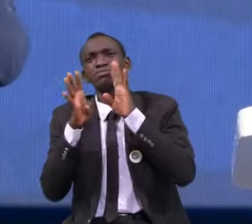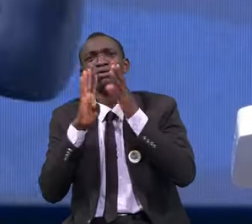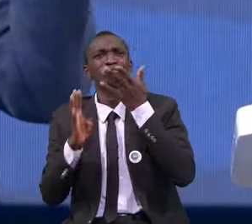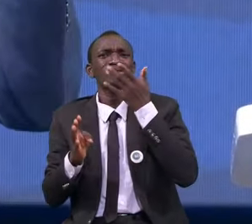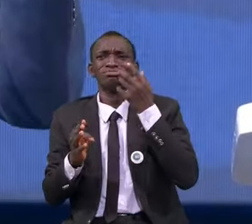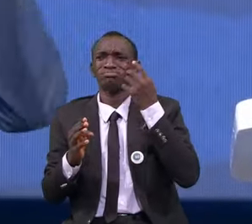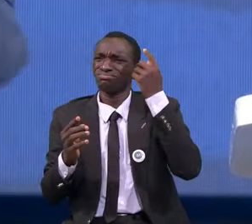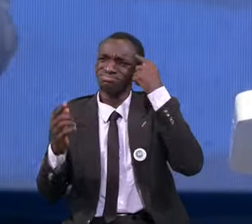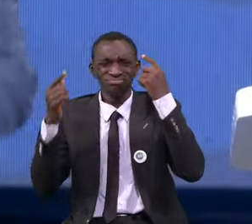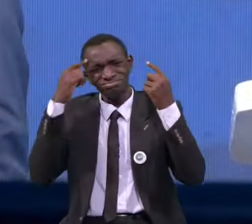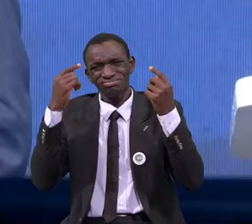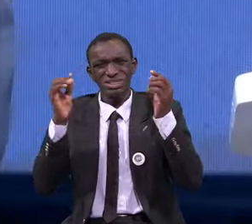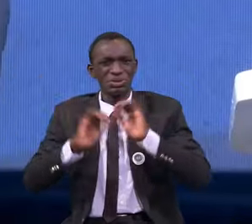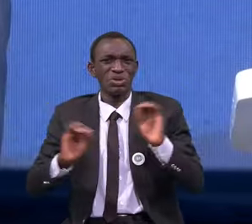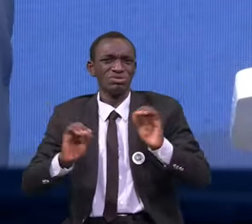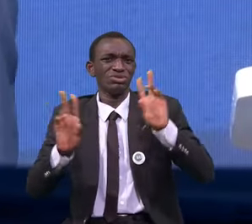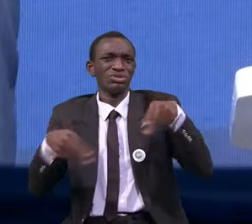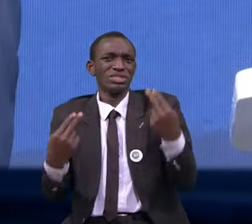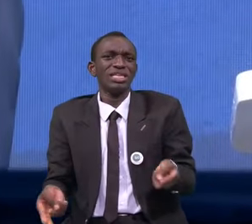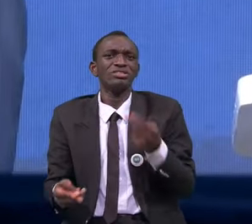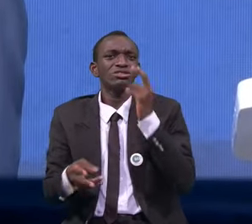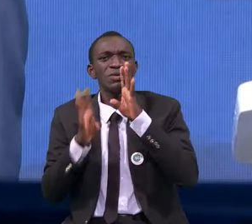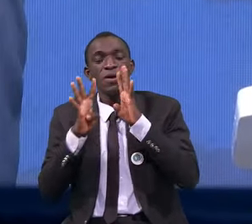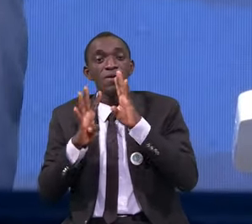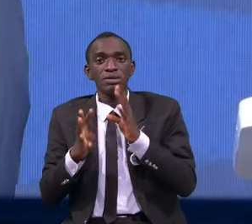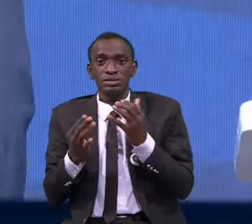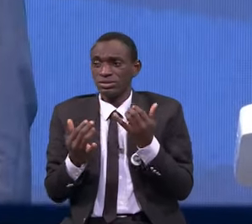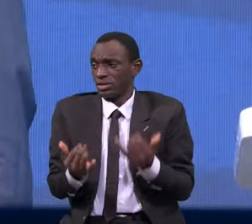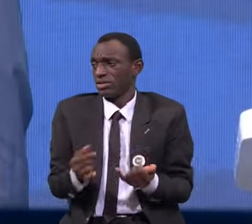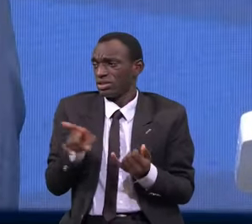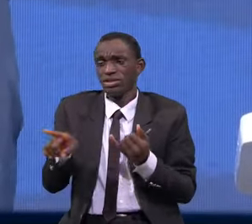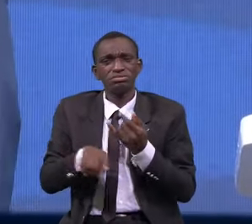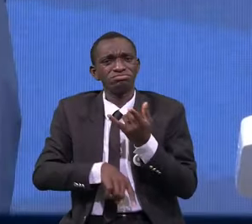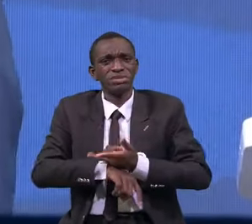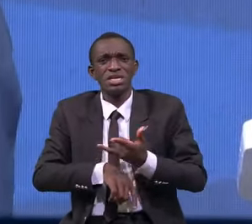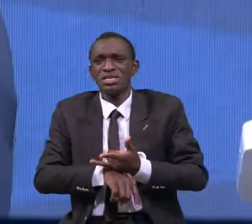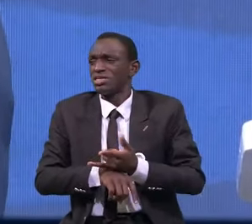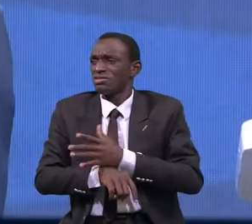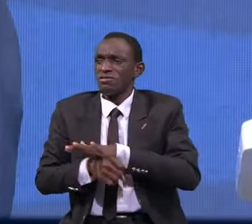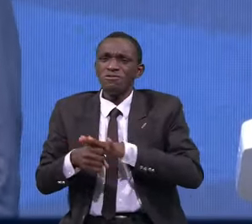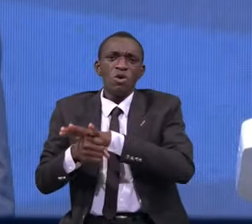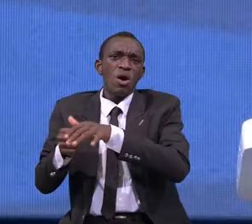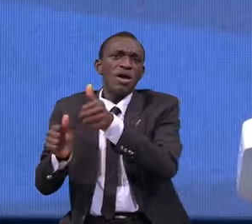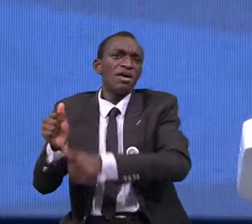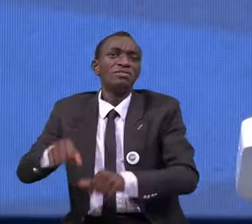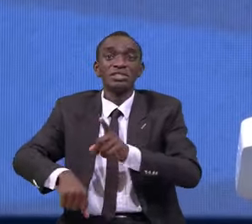They announce publicly in their drunkenness where their money